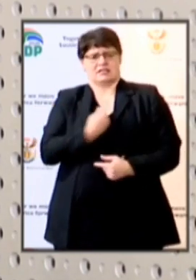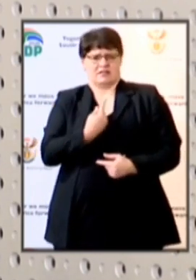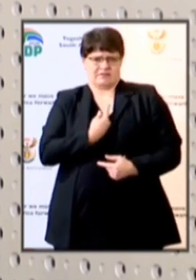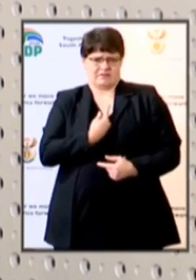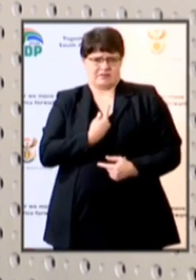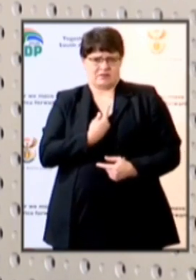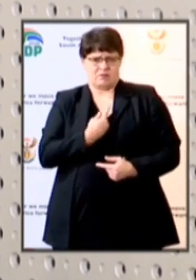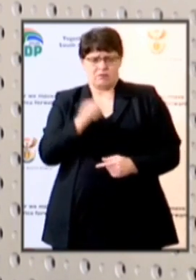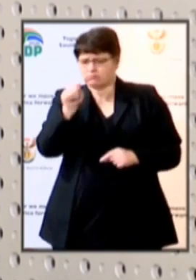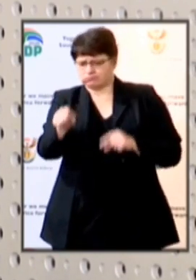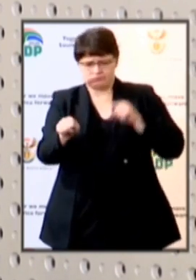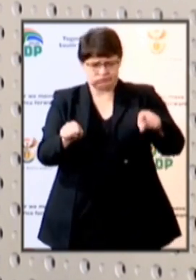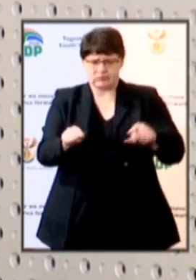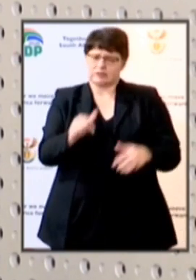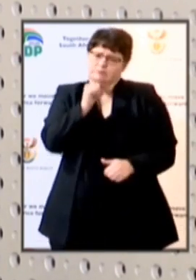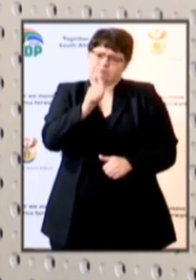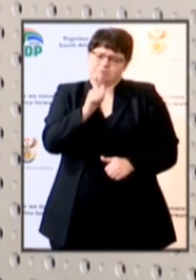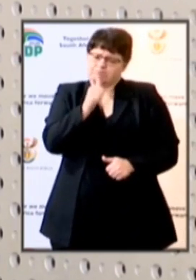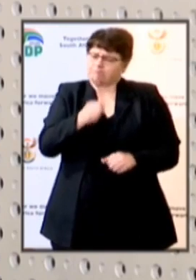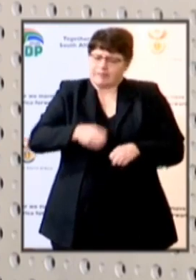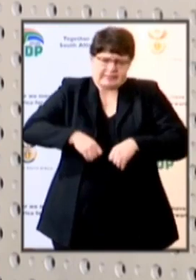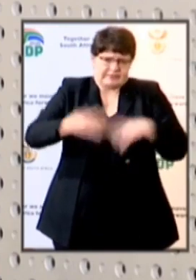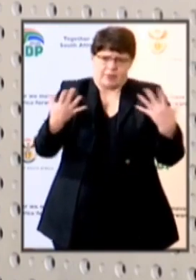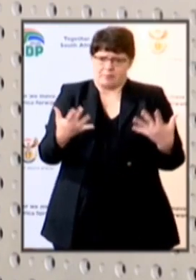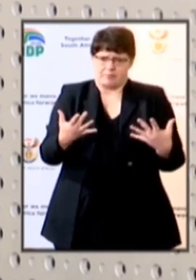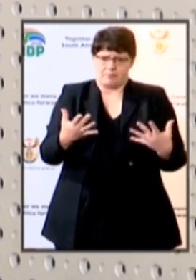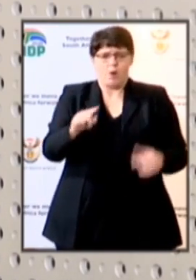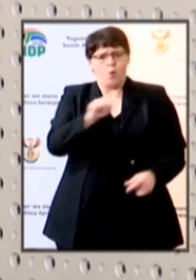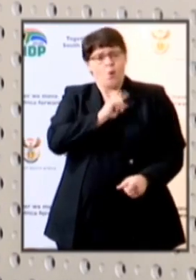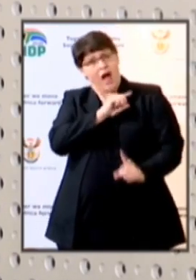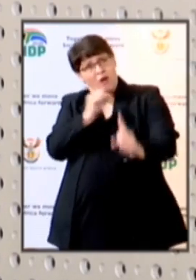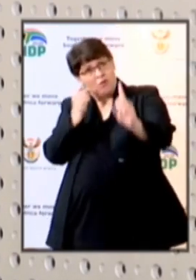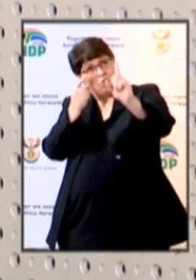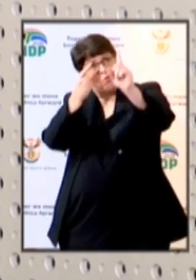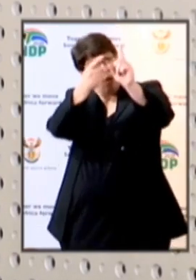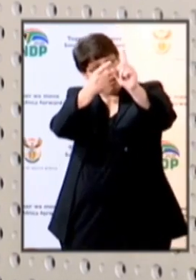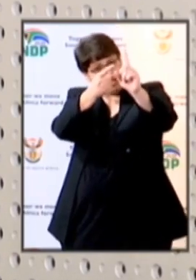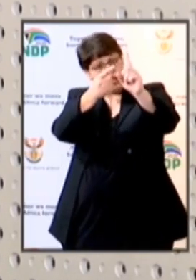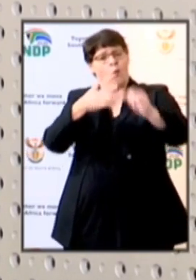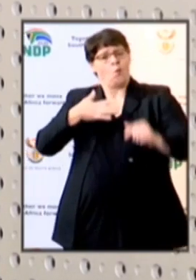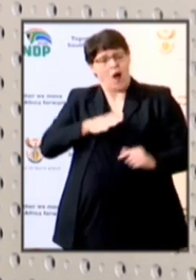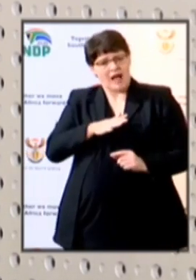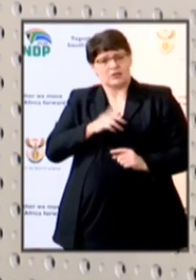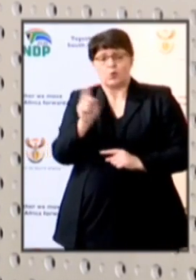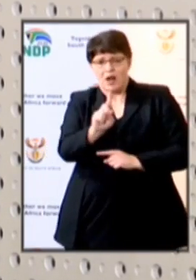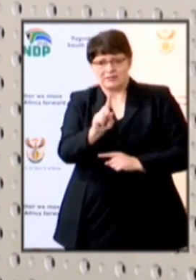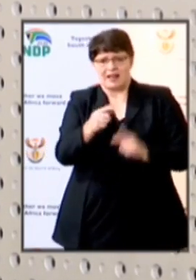to achieve the impossible goal of going to level 1 and 0.